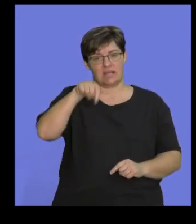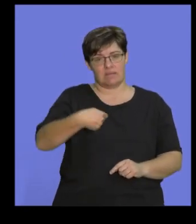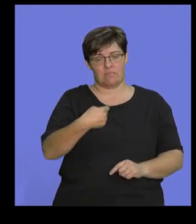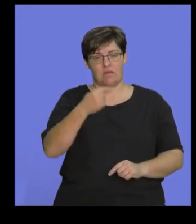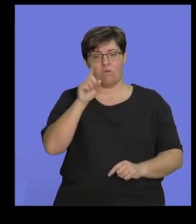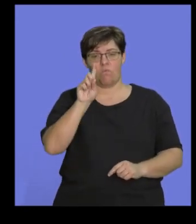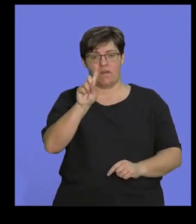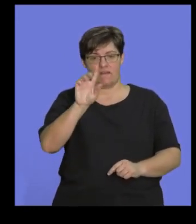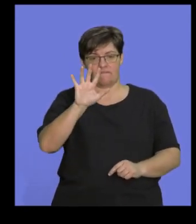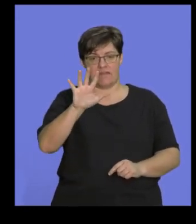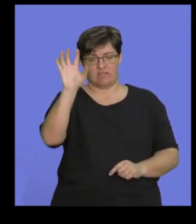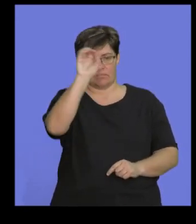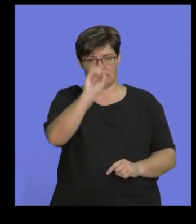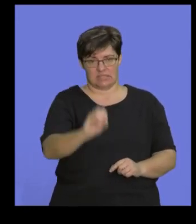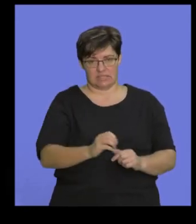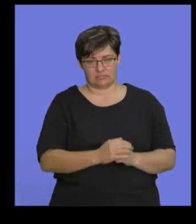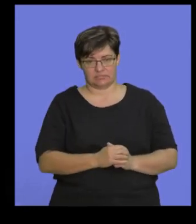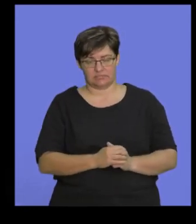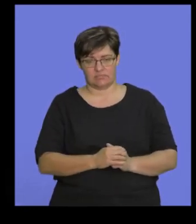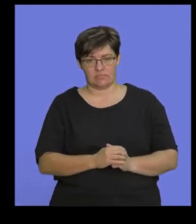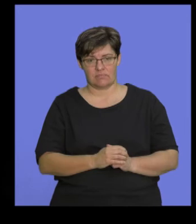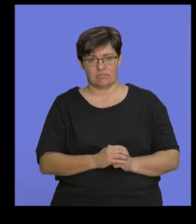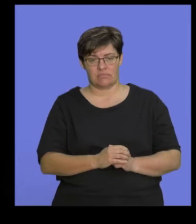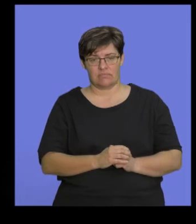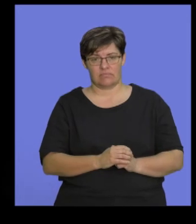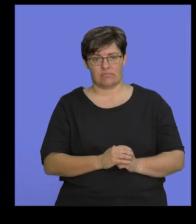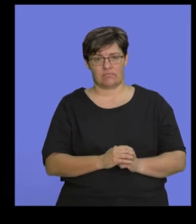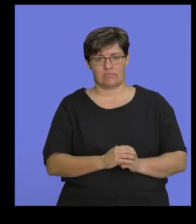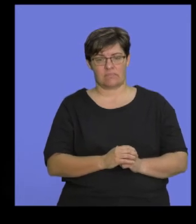8,15%. So I is equals to